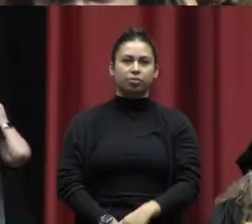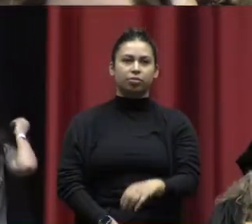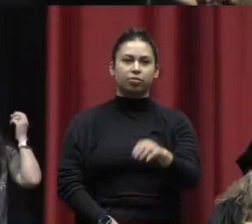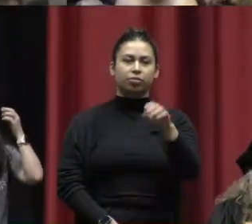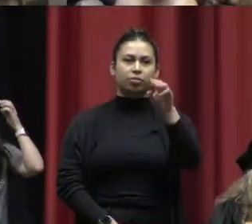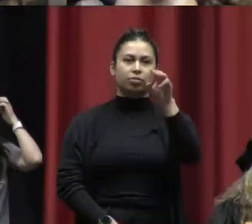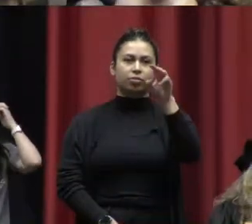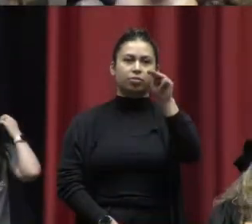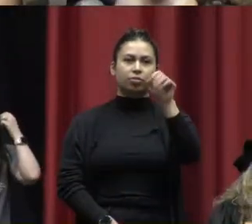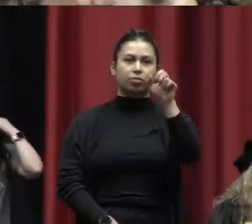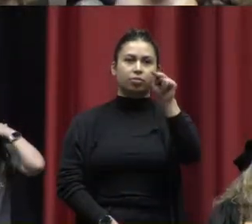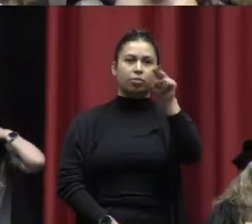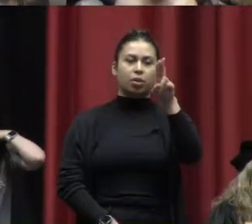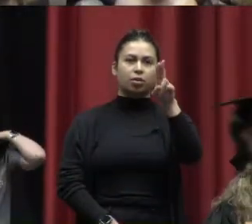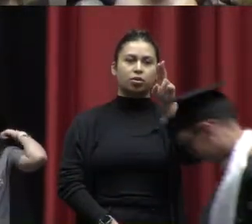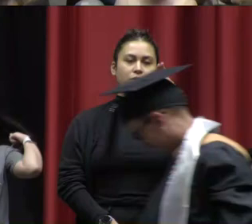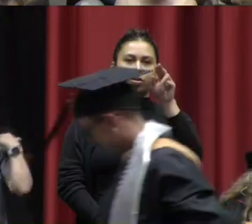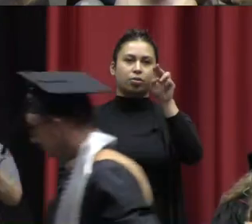Manlu Yang.